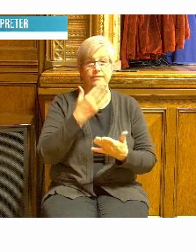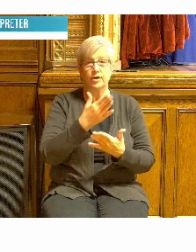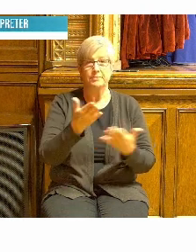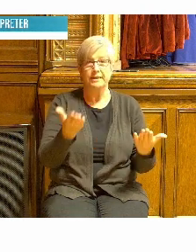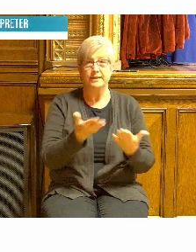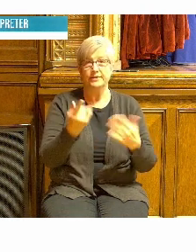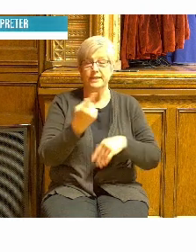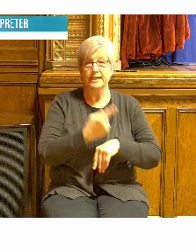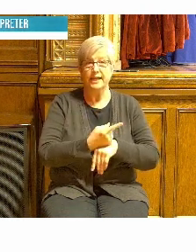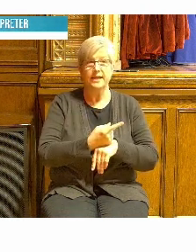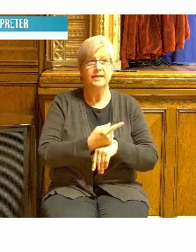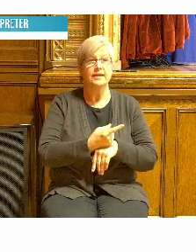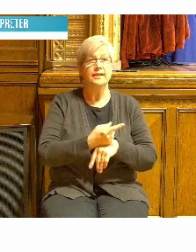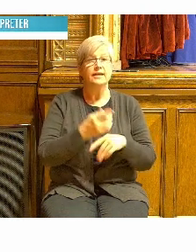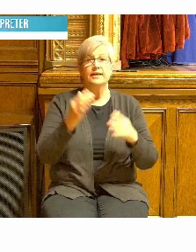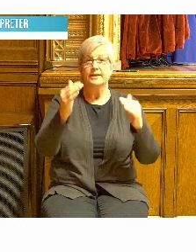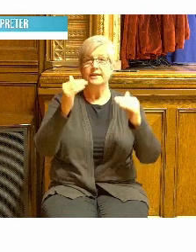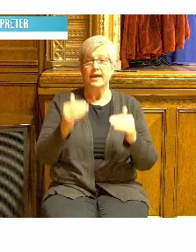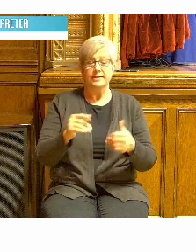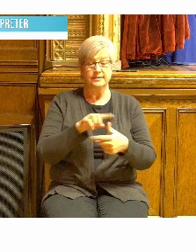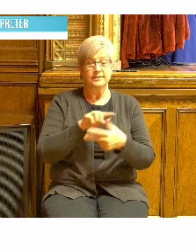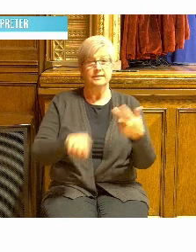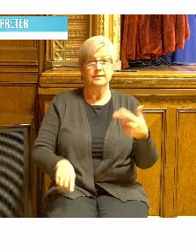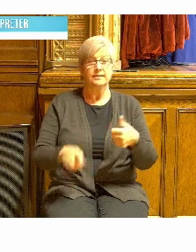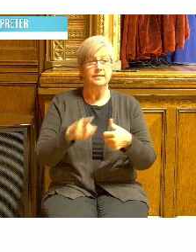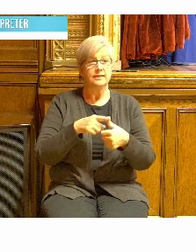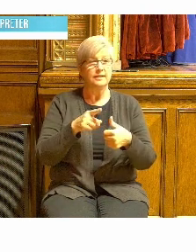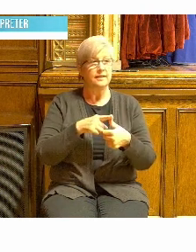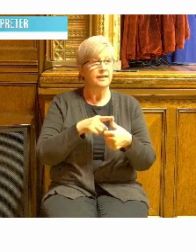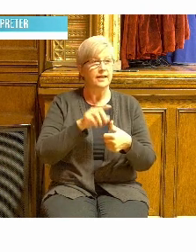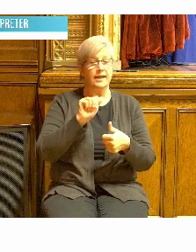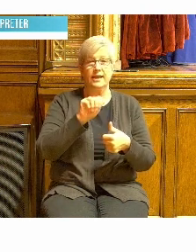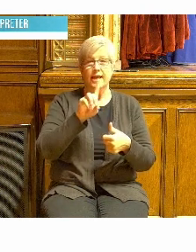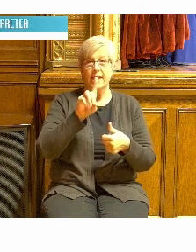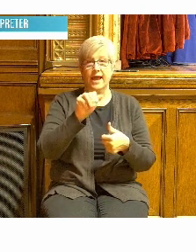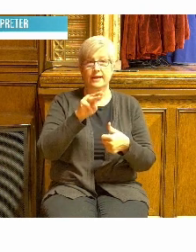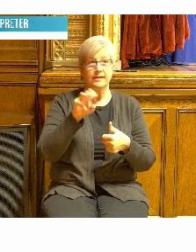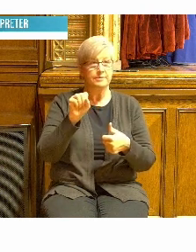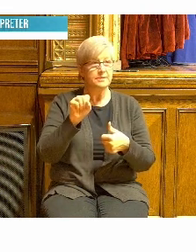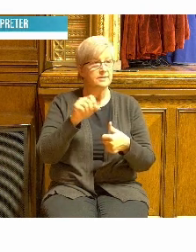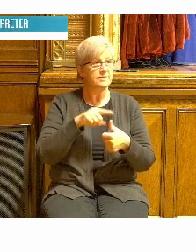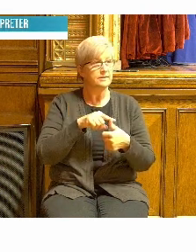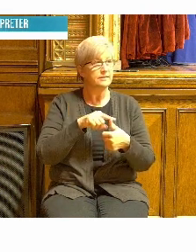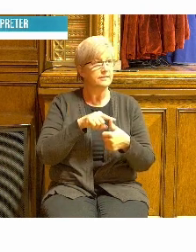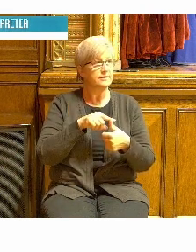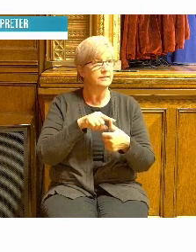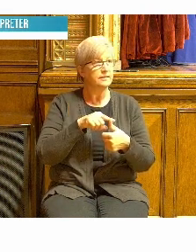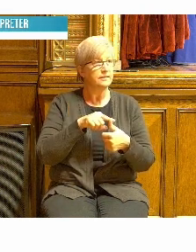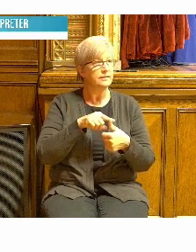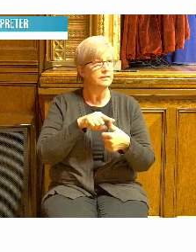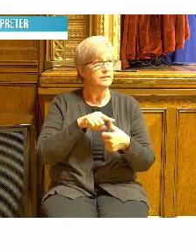being here today. Next, we would like to call Elder Adams, if he's still here.